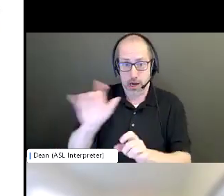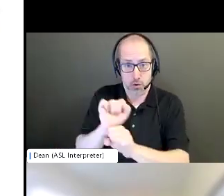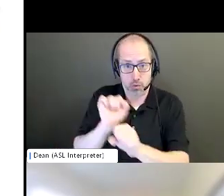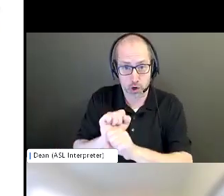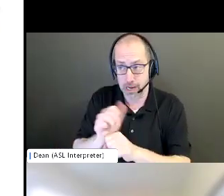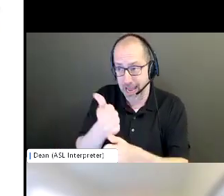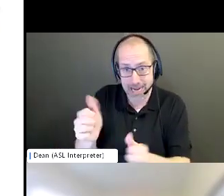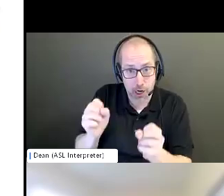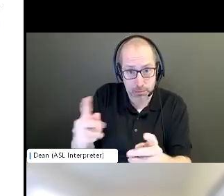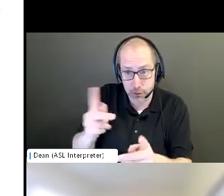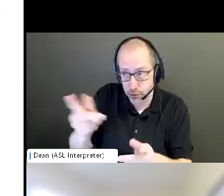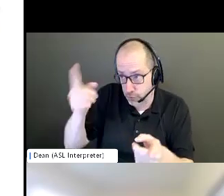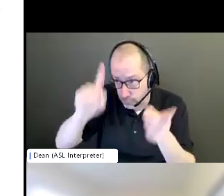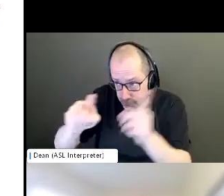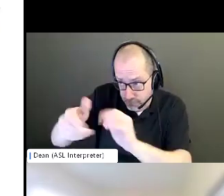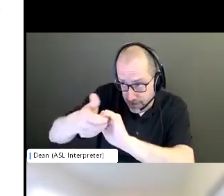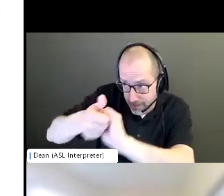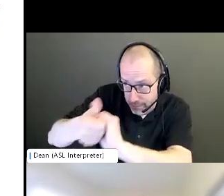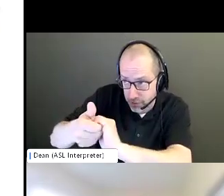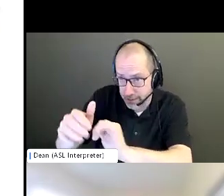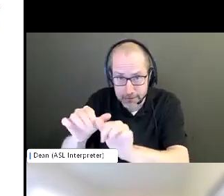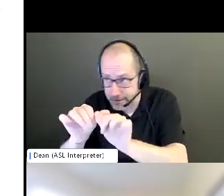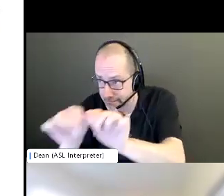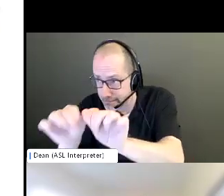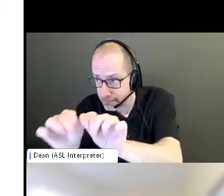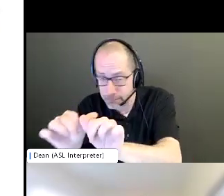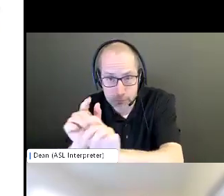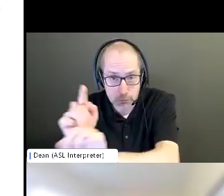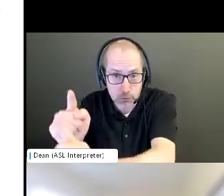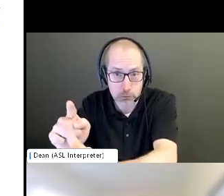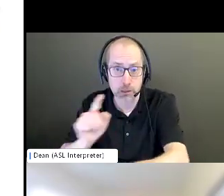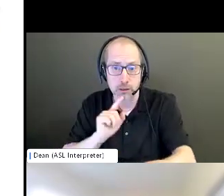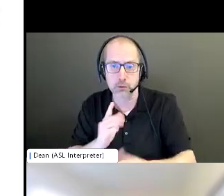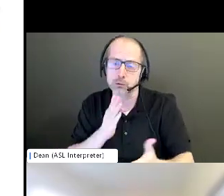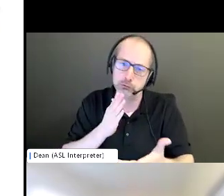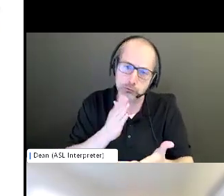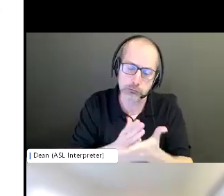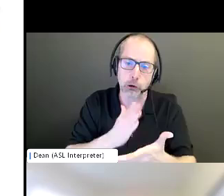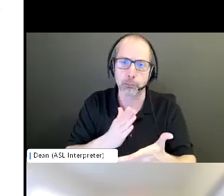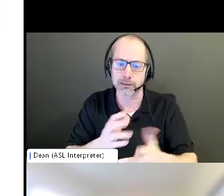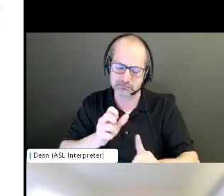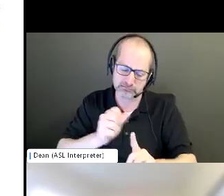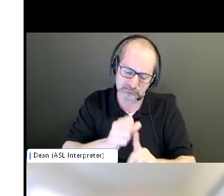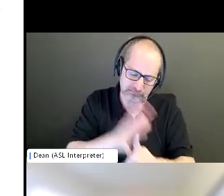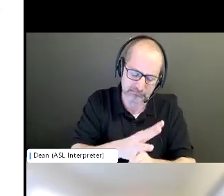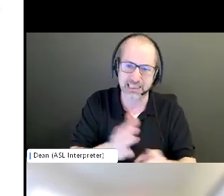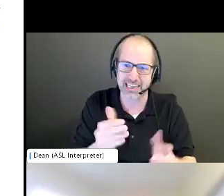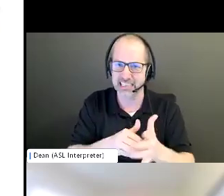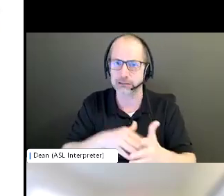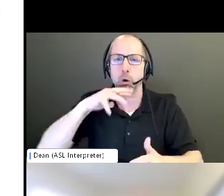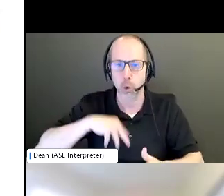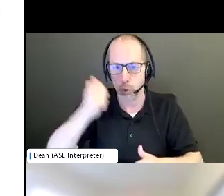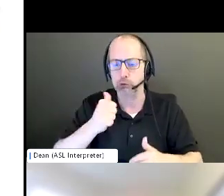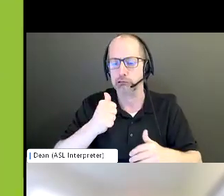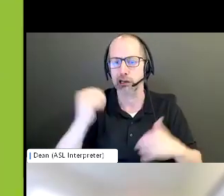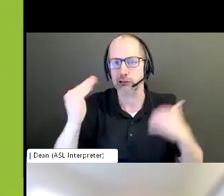in moving our agenda forward so we can prevent mistreatment of older adults across the country. Thank you. Thank you,